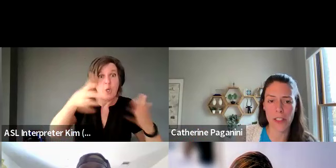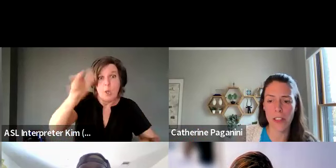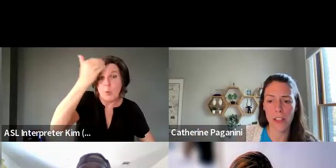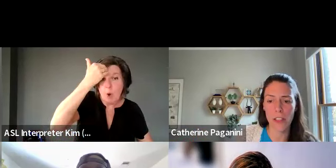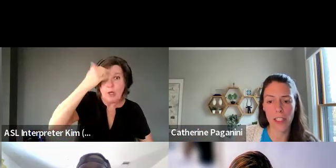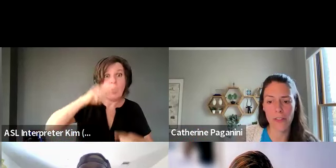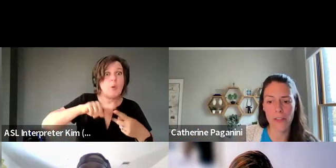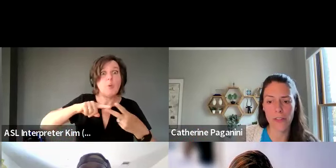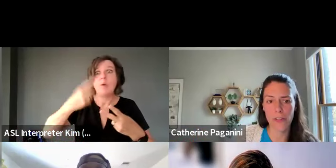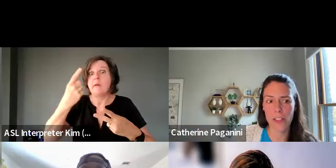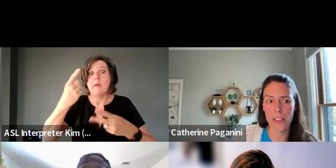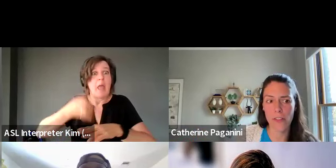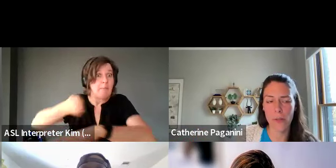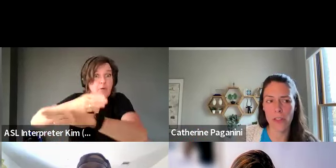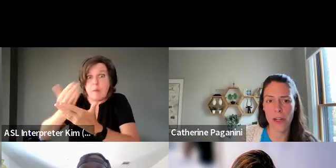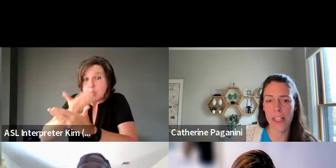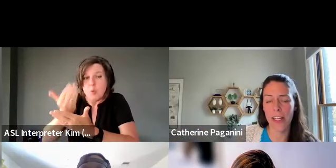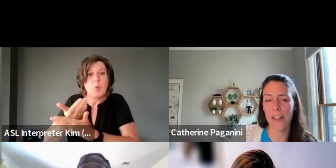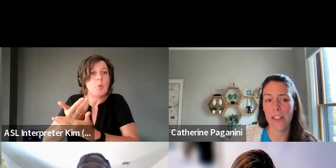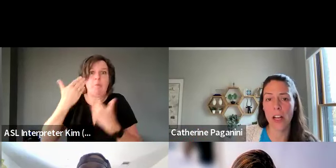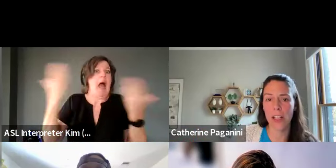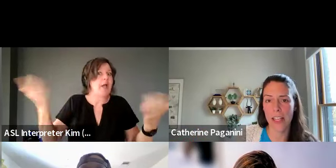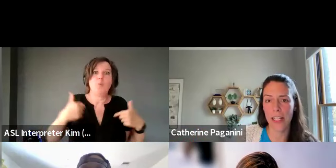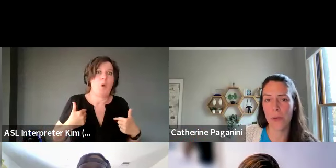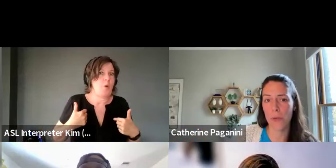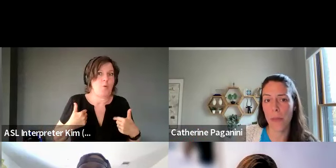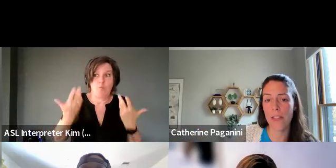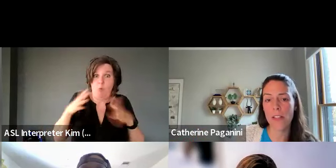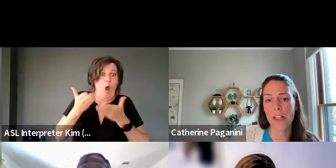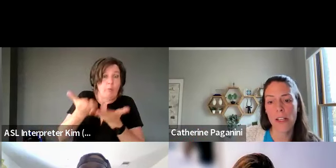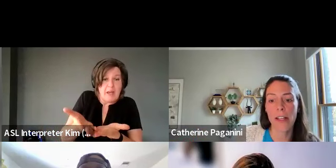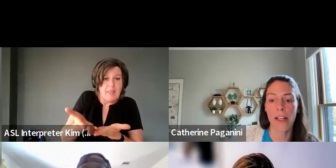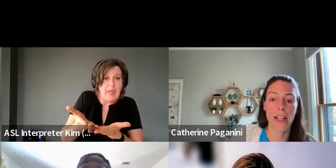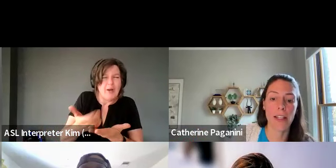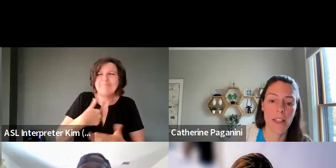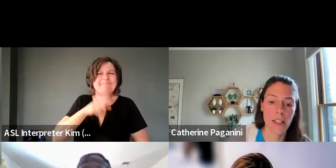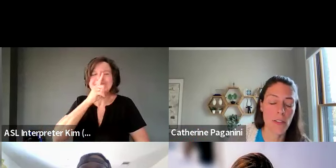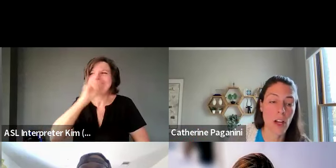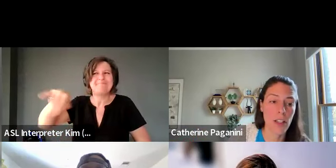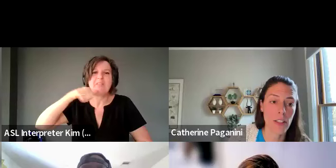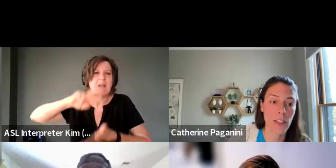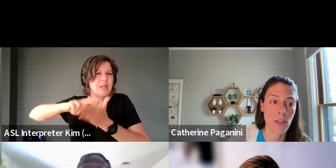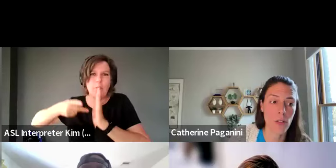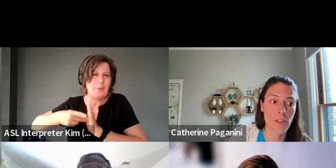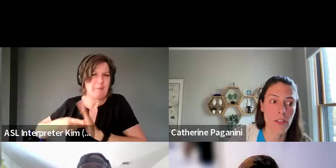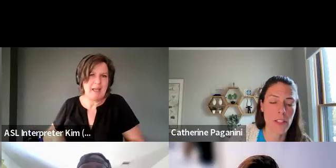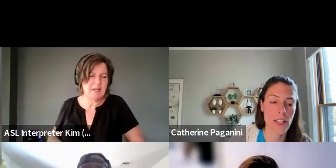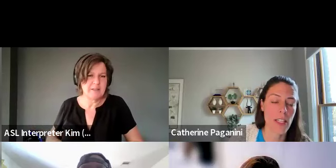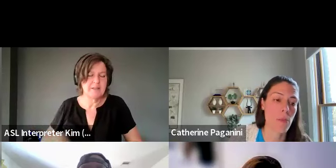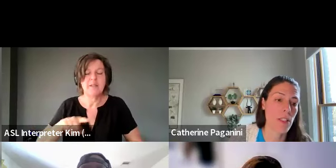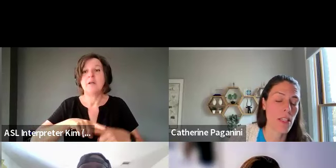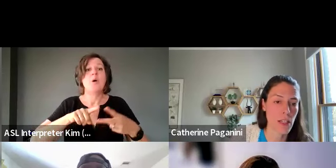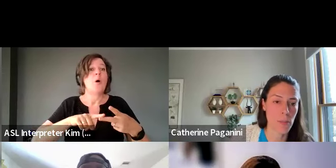have no idea, really, if it's stuff that was already there and that's not exactly what we meant. And if not, or if